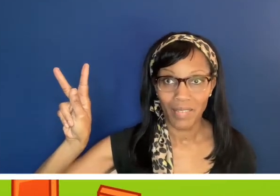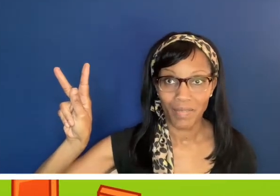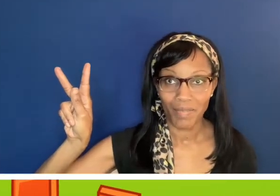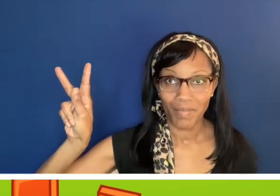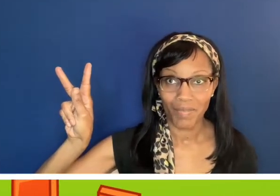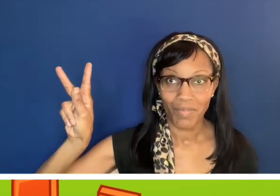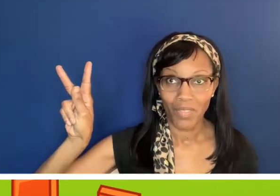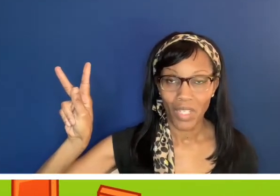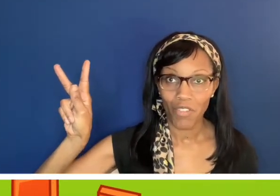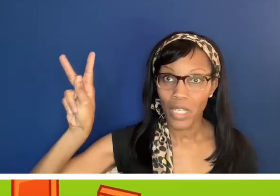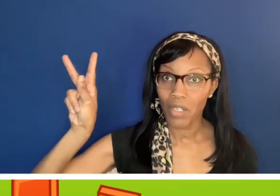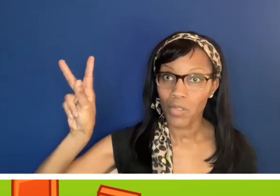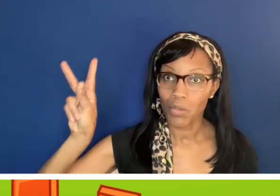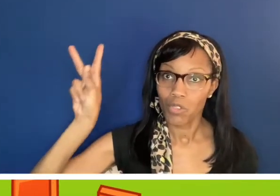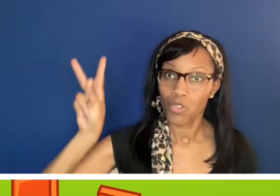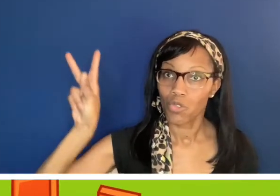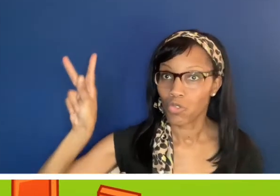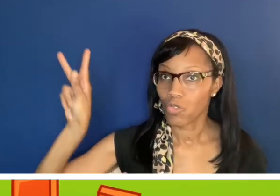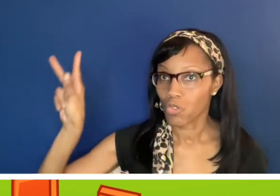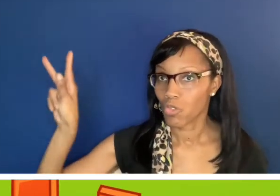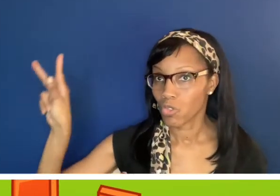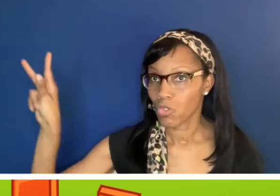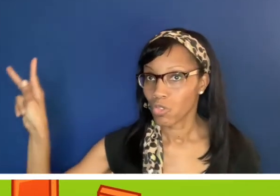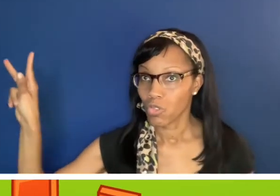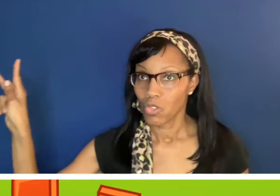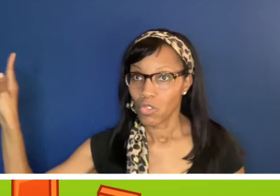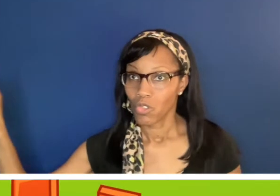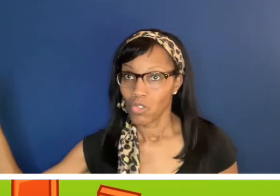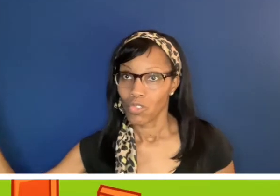K. Like for kangaroo.